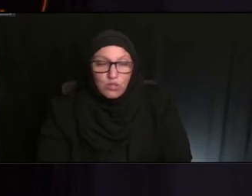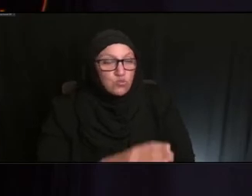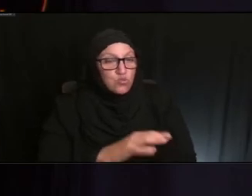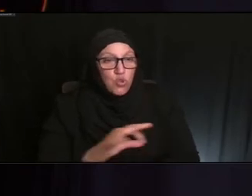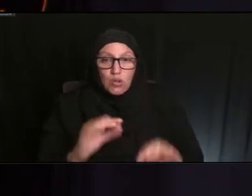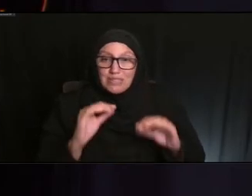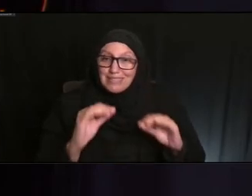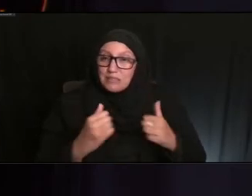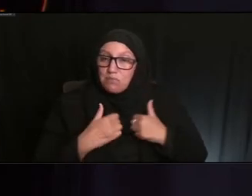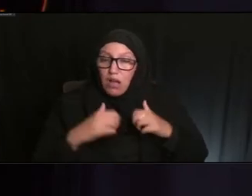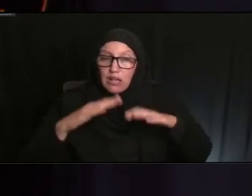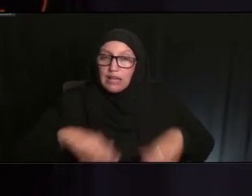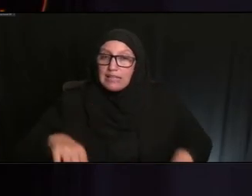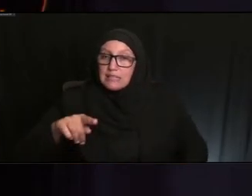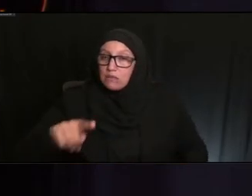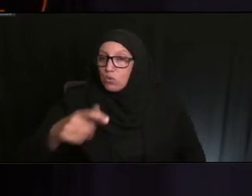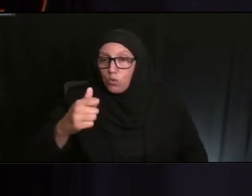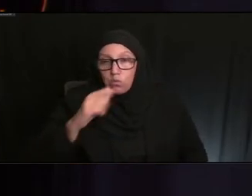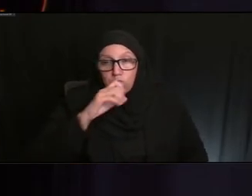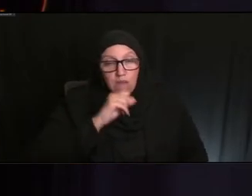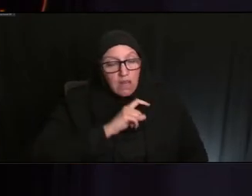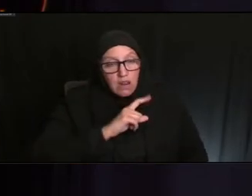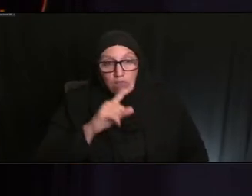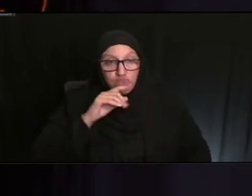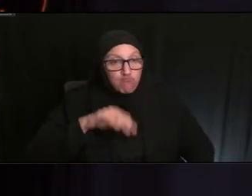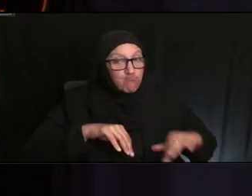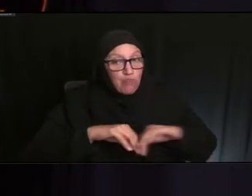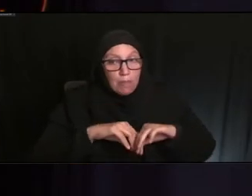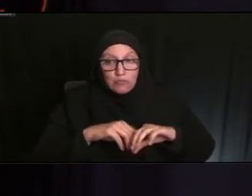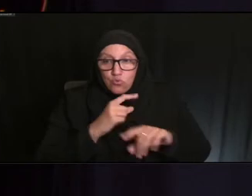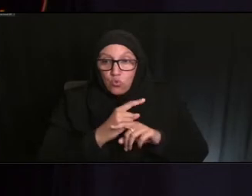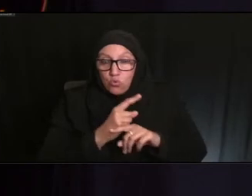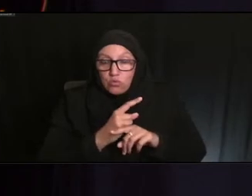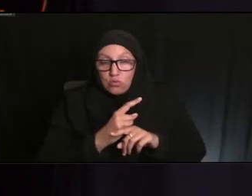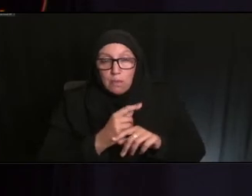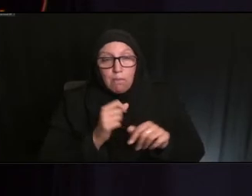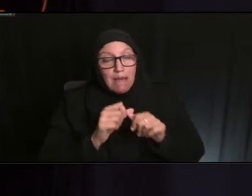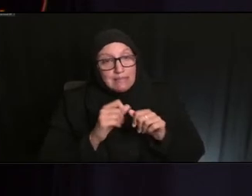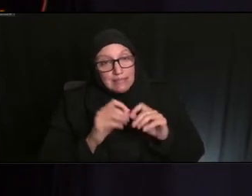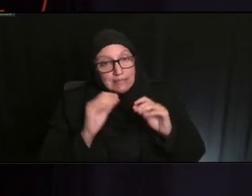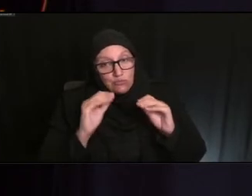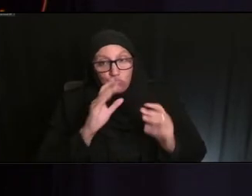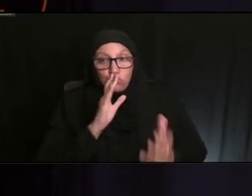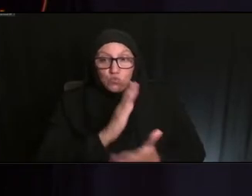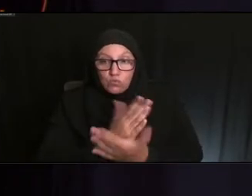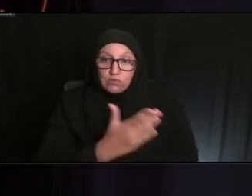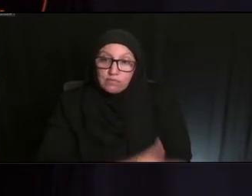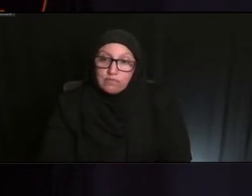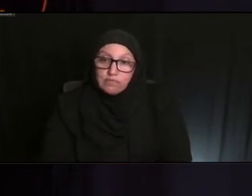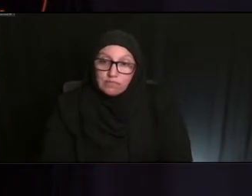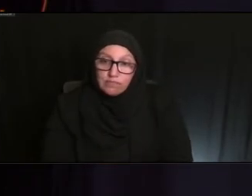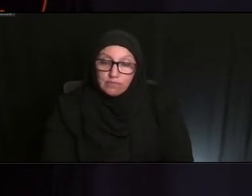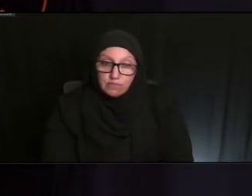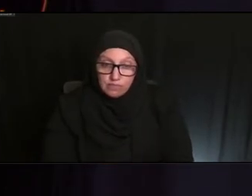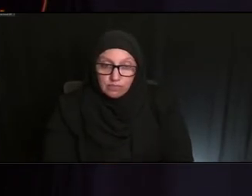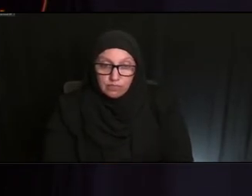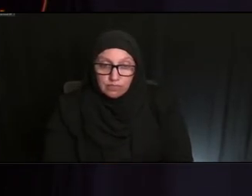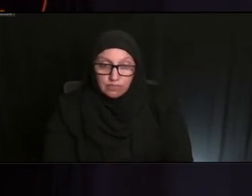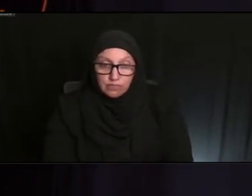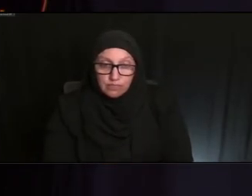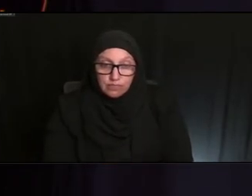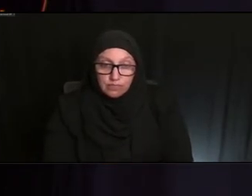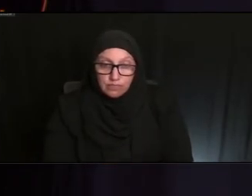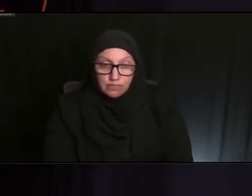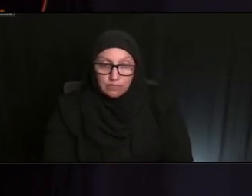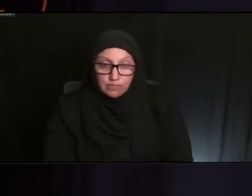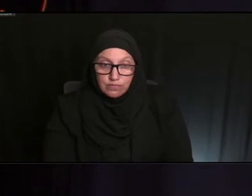with. Teach them the truth. This is a fact. All the stuff you get taught, and they make